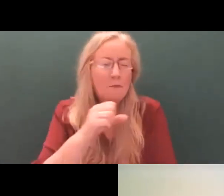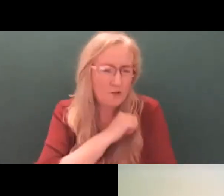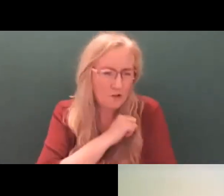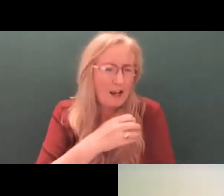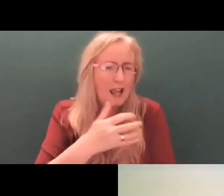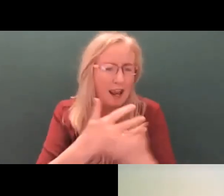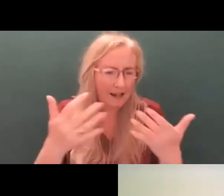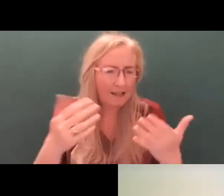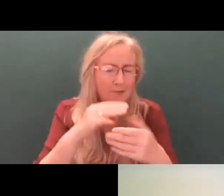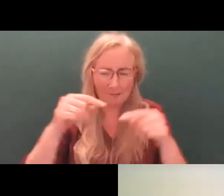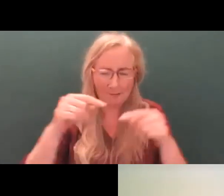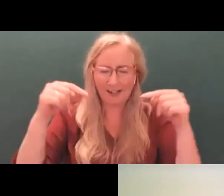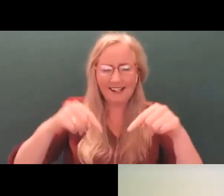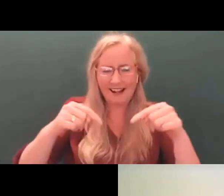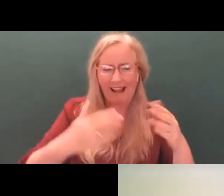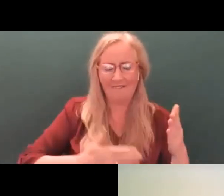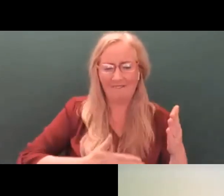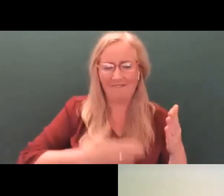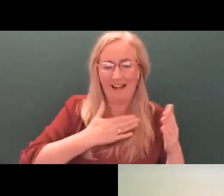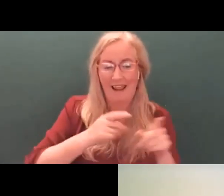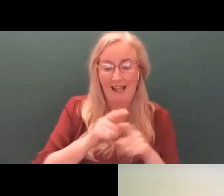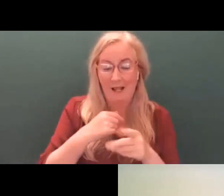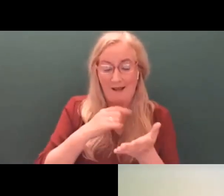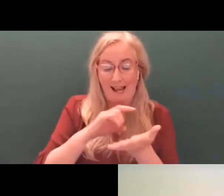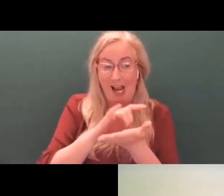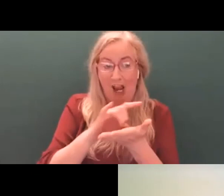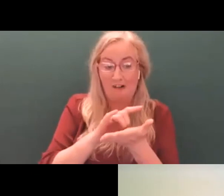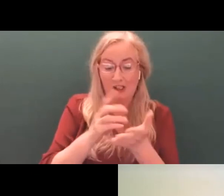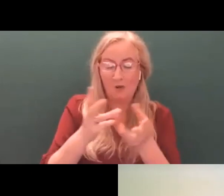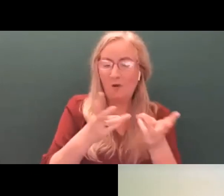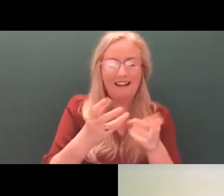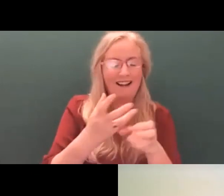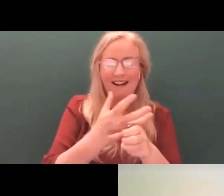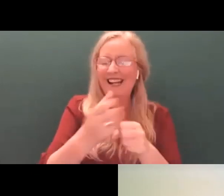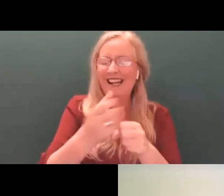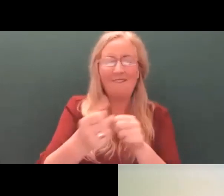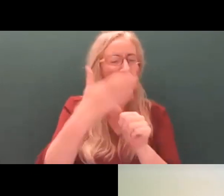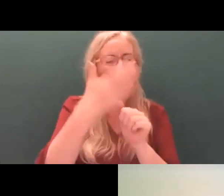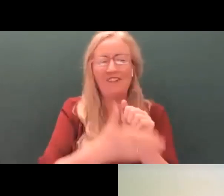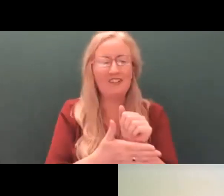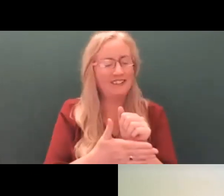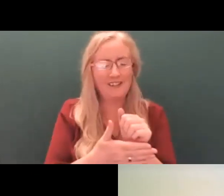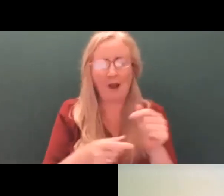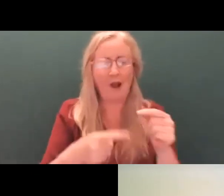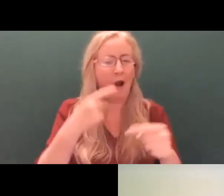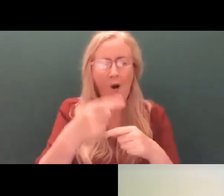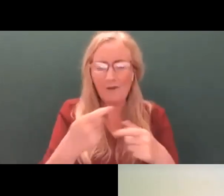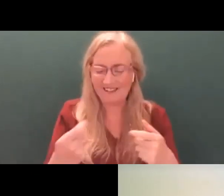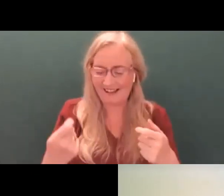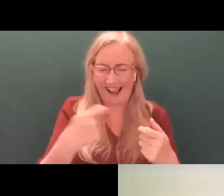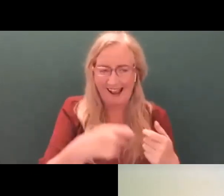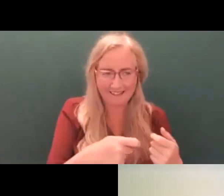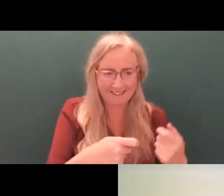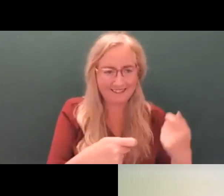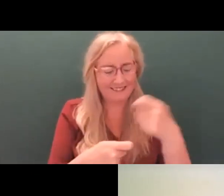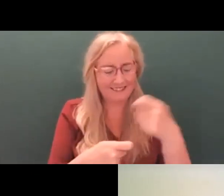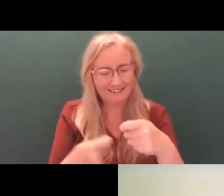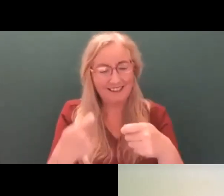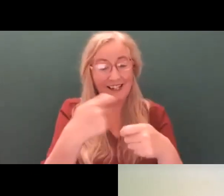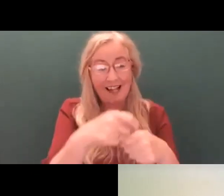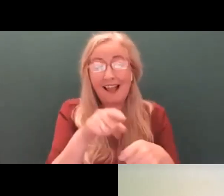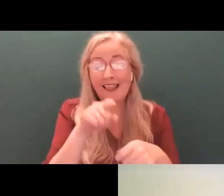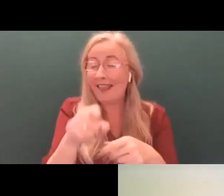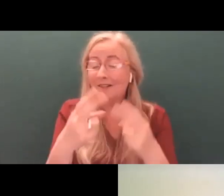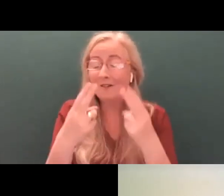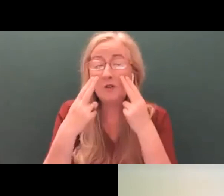call who feel that their heritage work is never completed, and you're always adding to that. So I think that's totally normal.